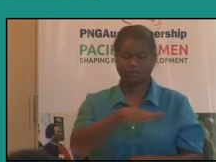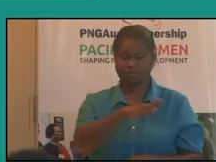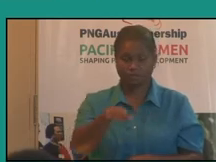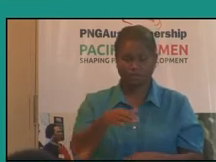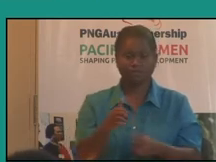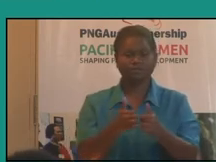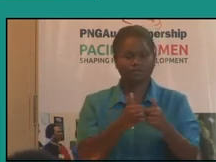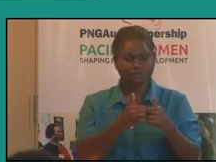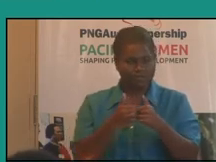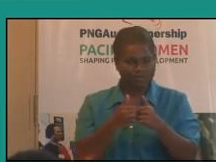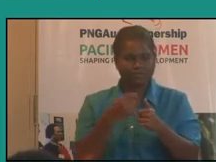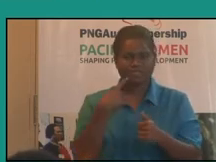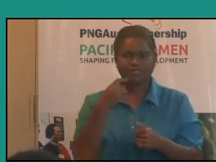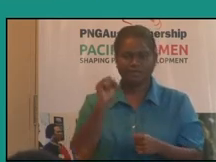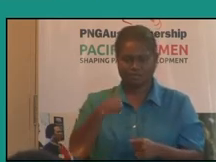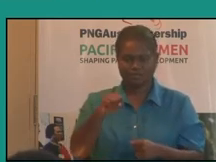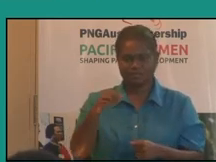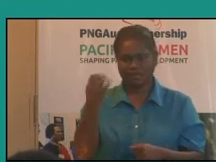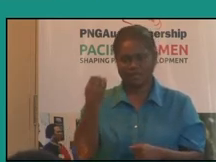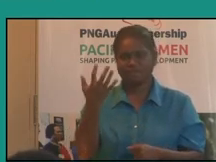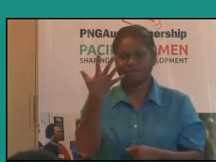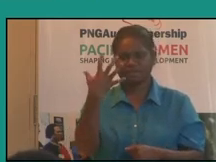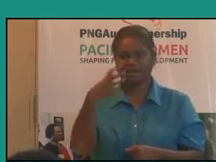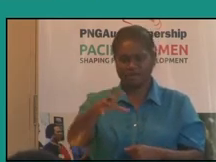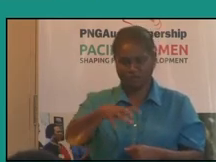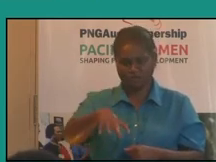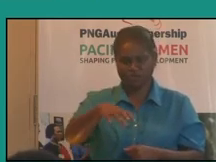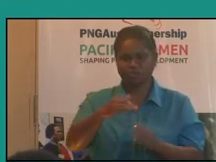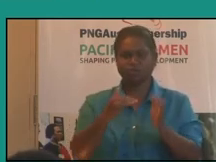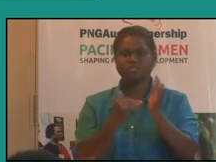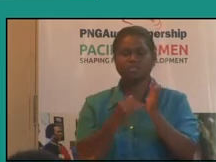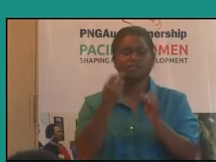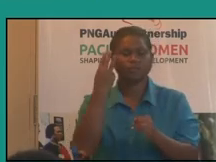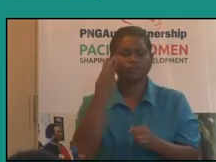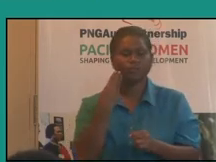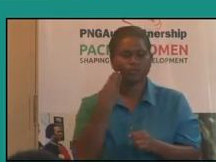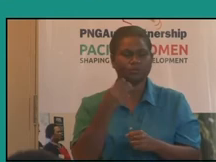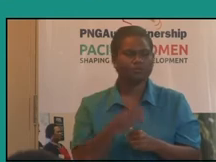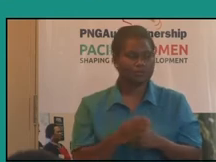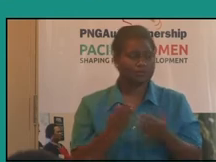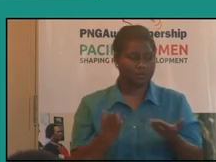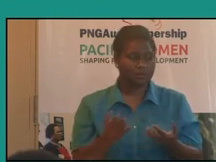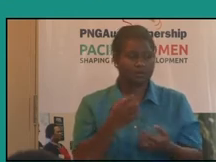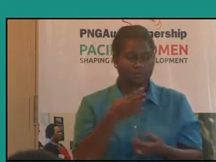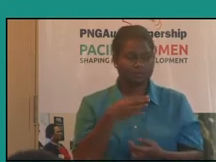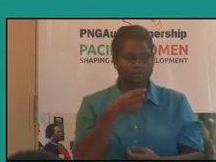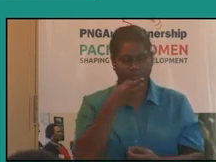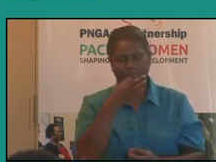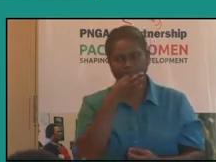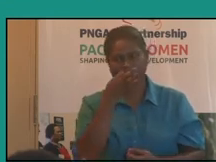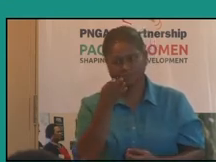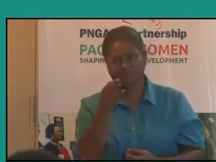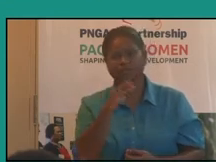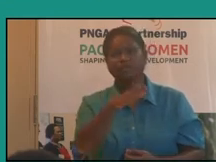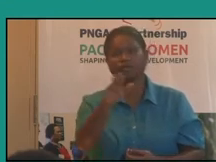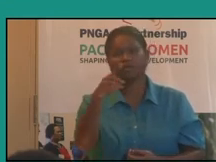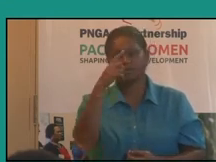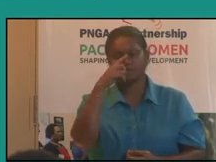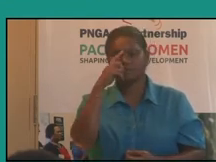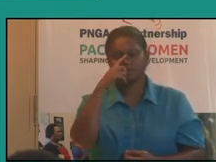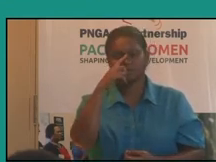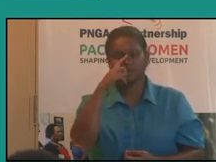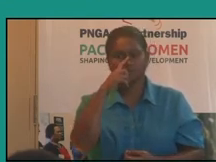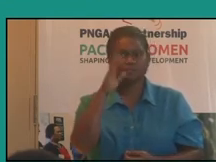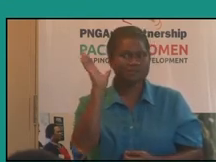can have five regional seats in the coming elections. So that's all that I would like to appeal to our listeners out there, our friends out